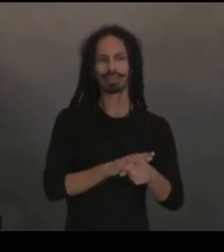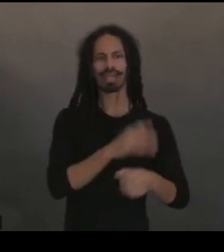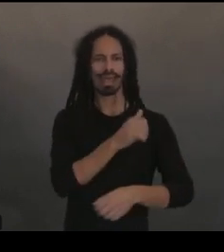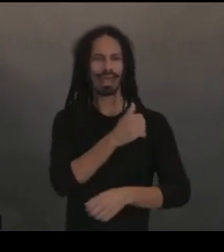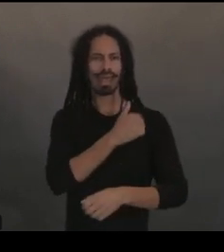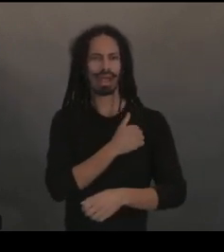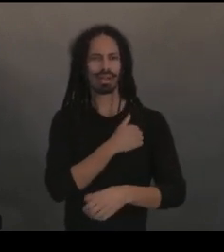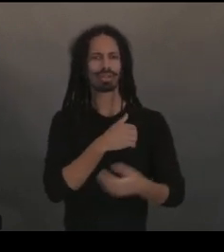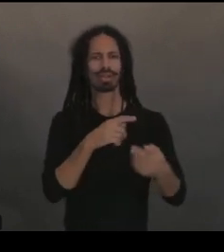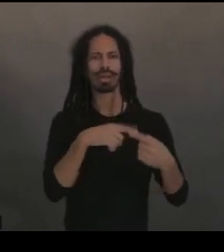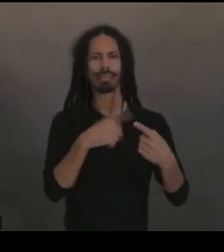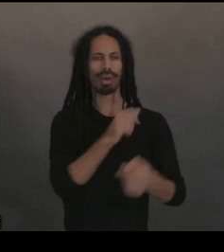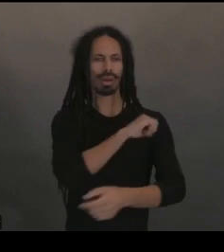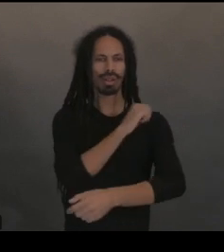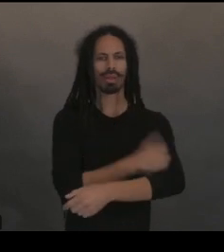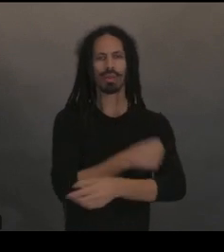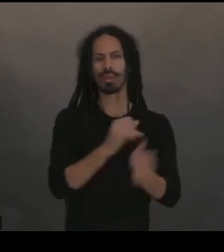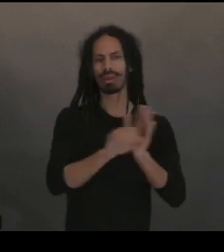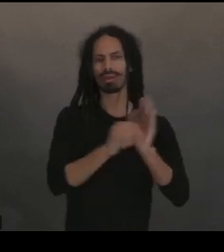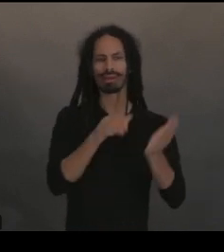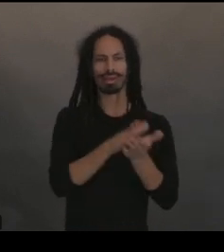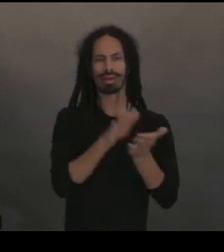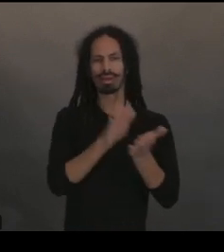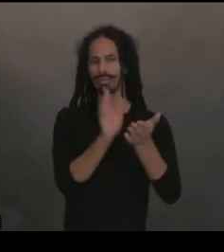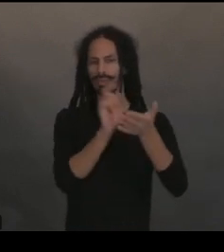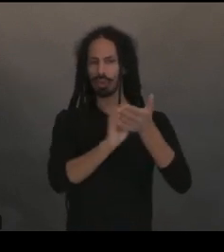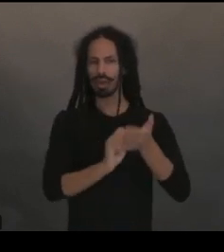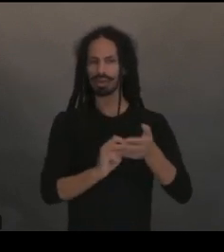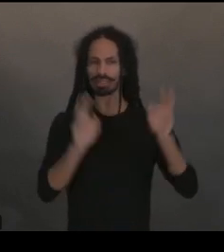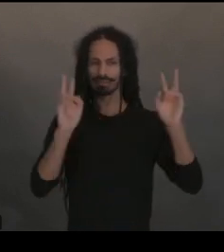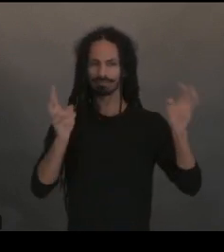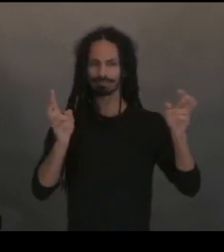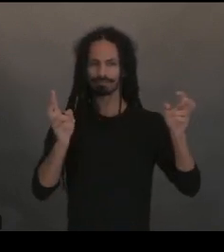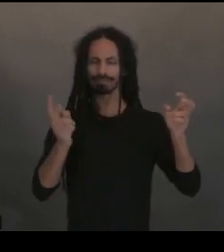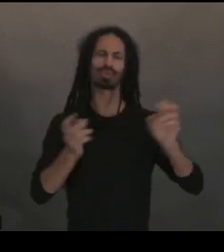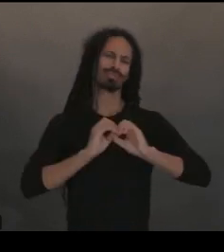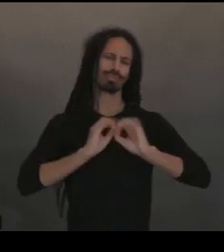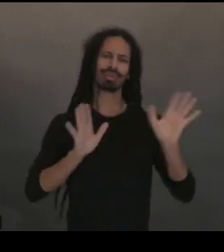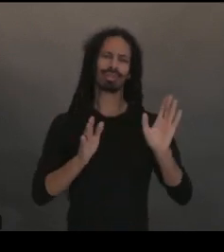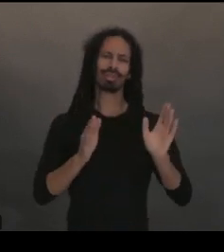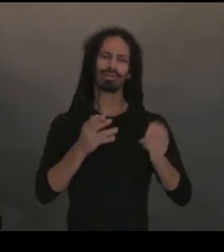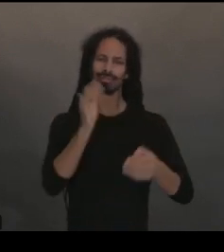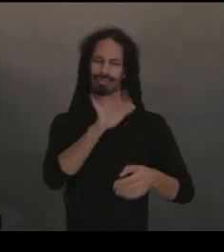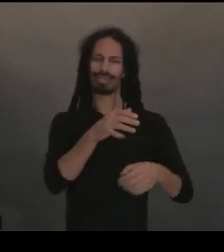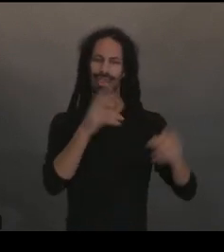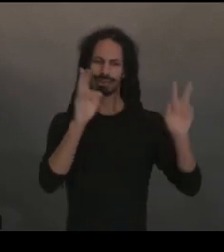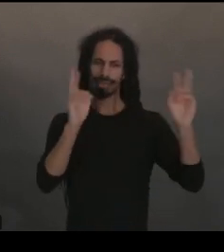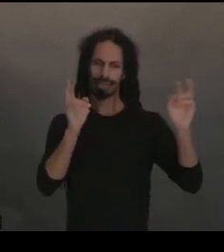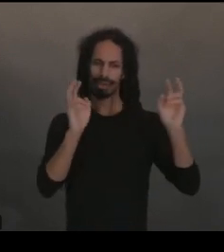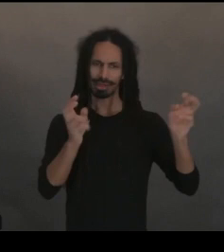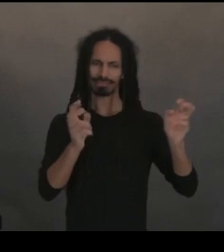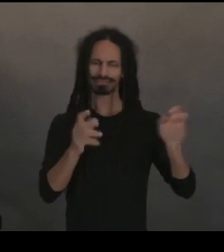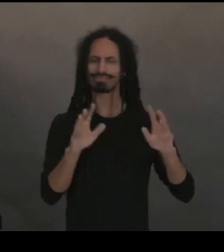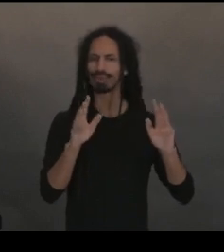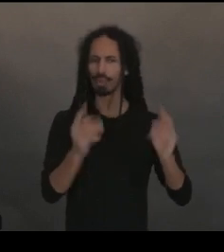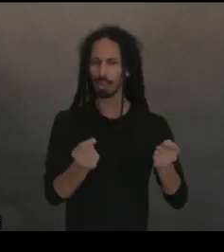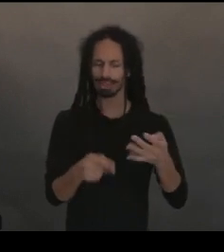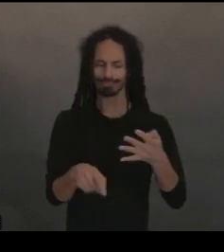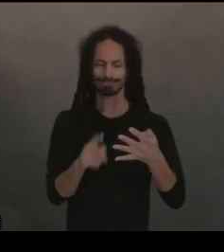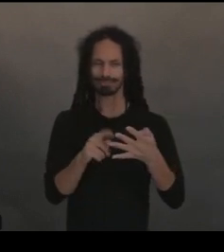authorial identity in academic writing. Okay, so very clearly this is the what is this work